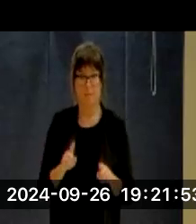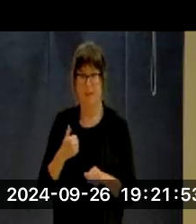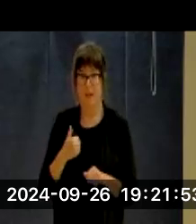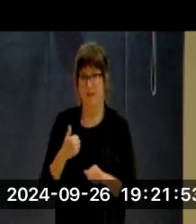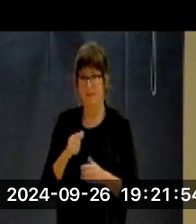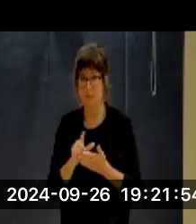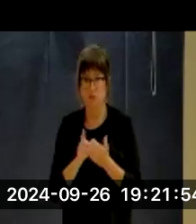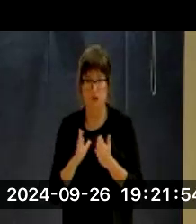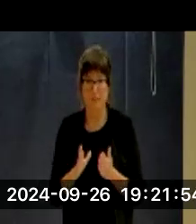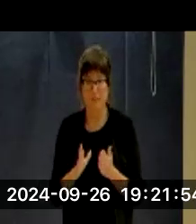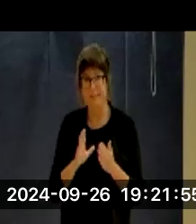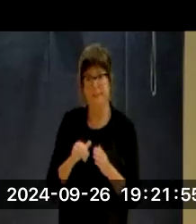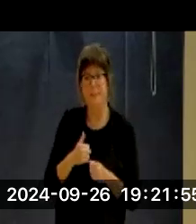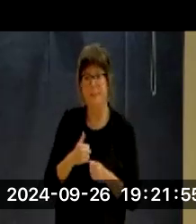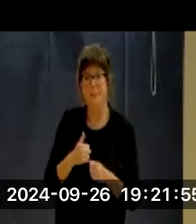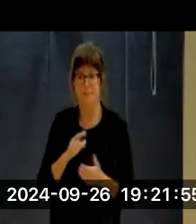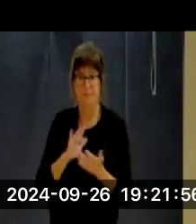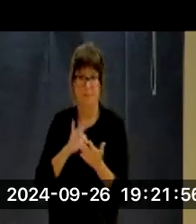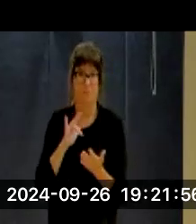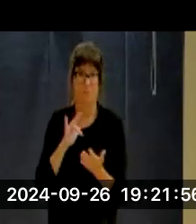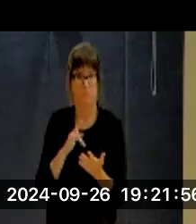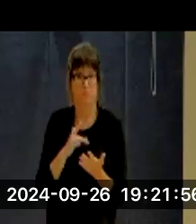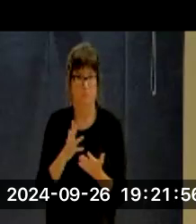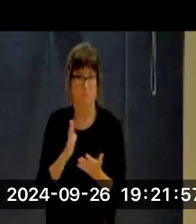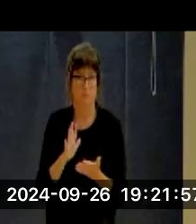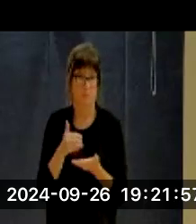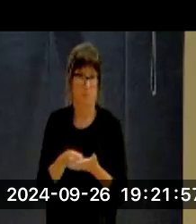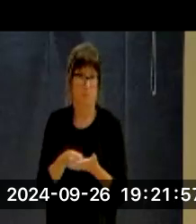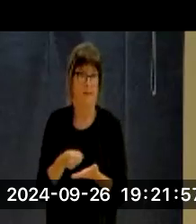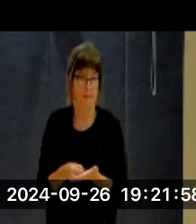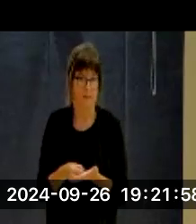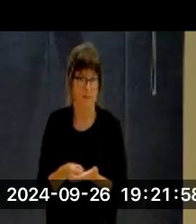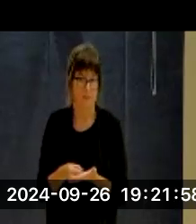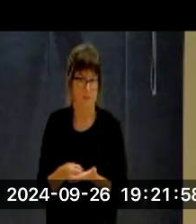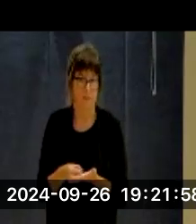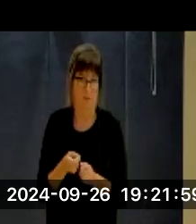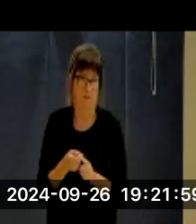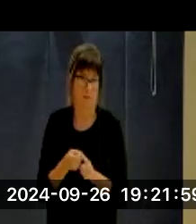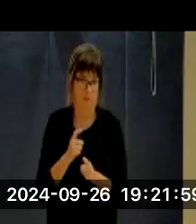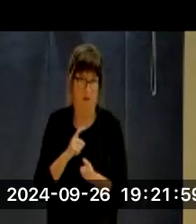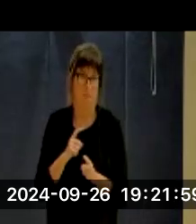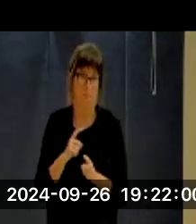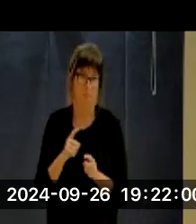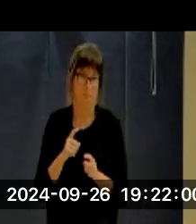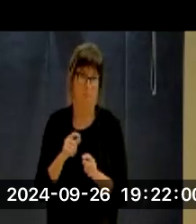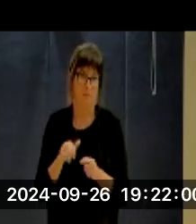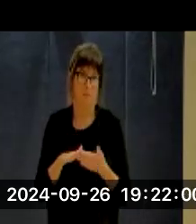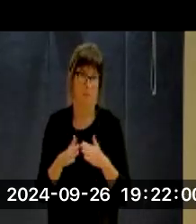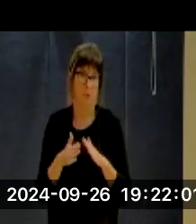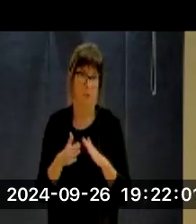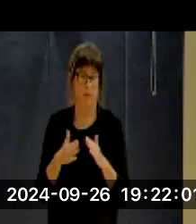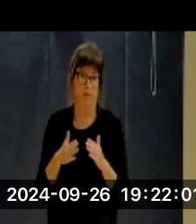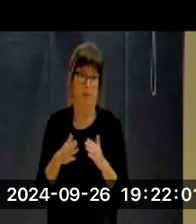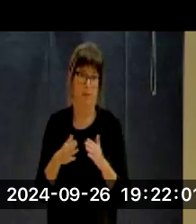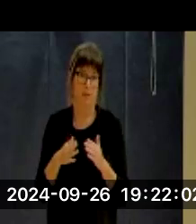attorneys who are making money off of the disenfranchising of this community.